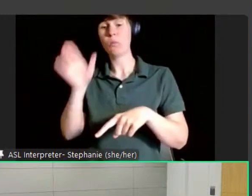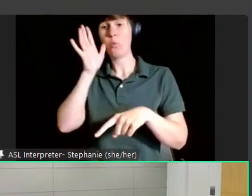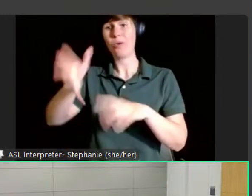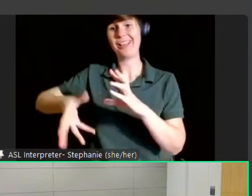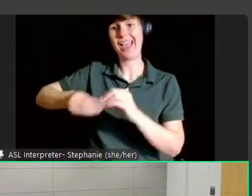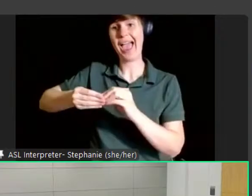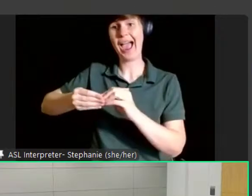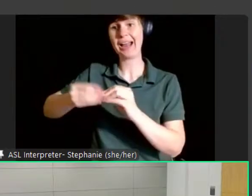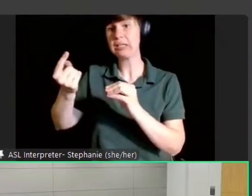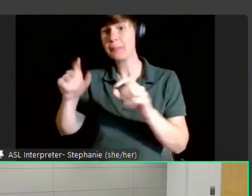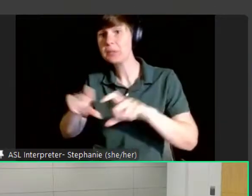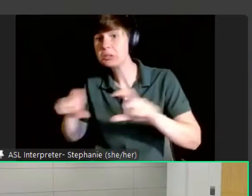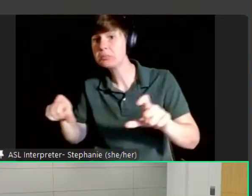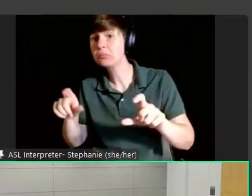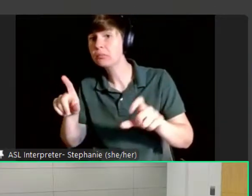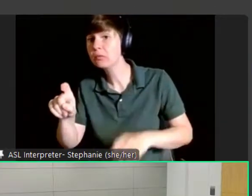isn't.